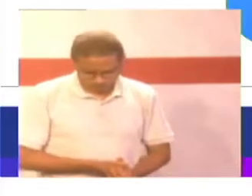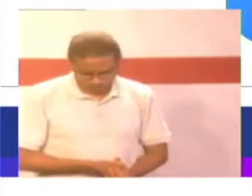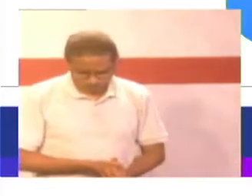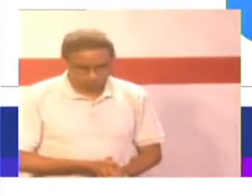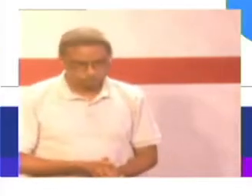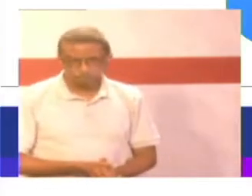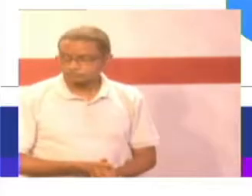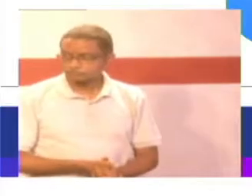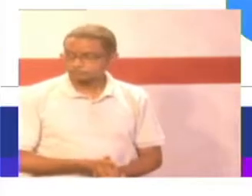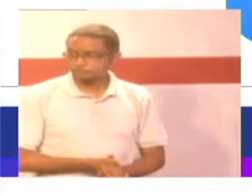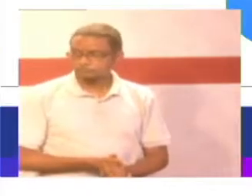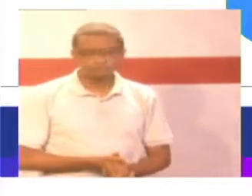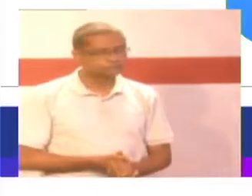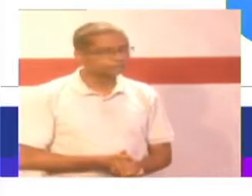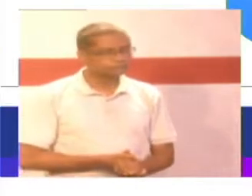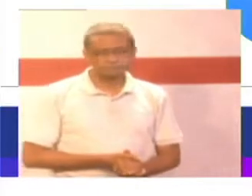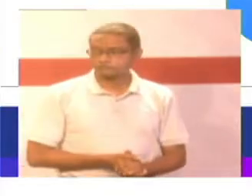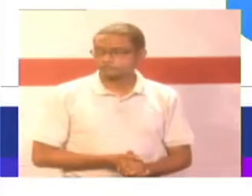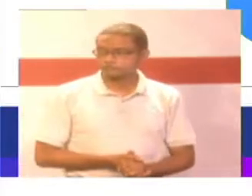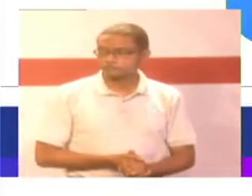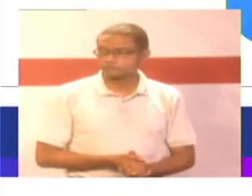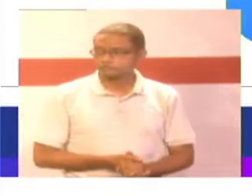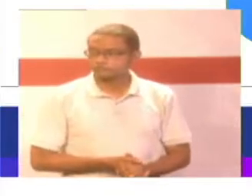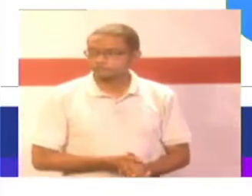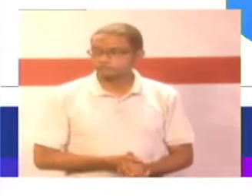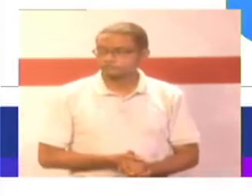You may pose your question. Good morning.